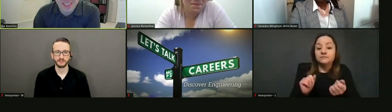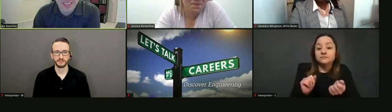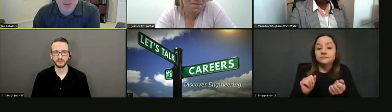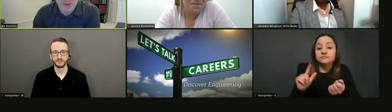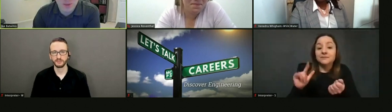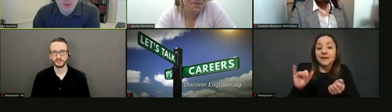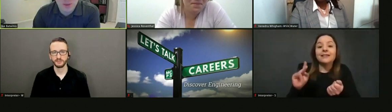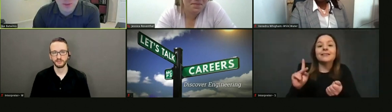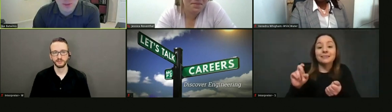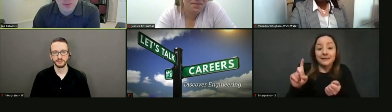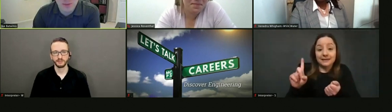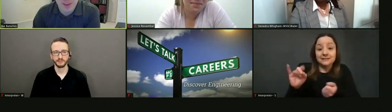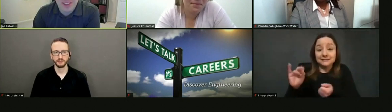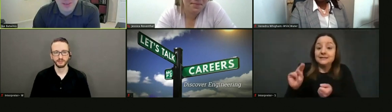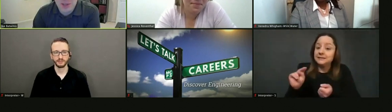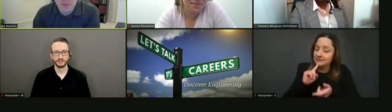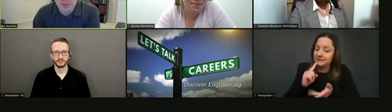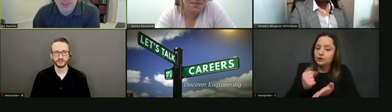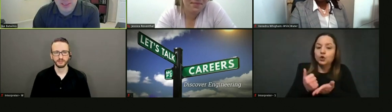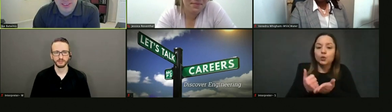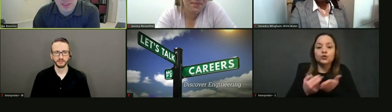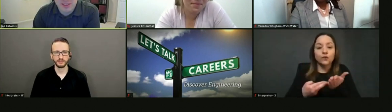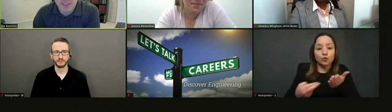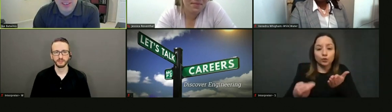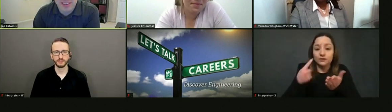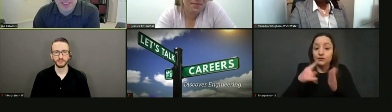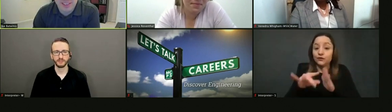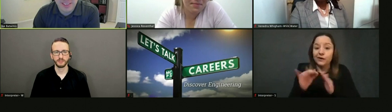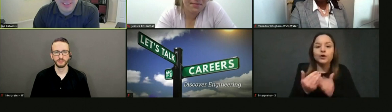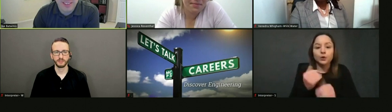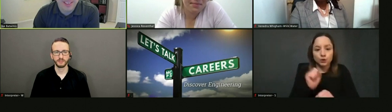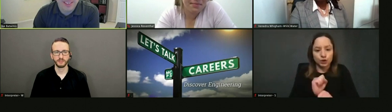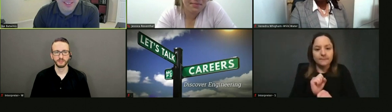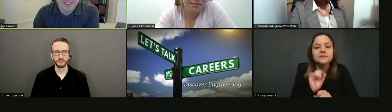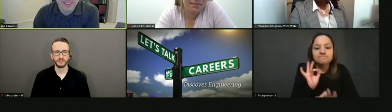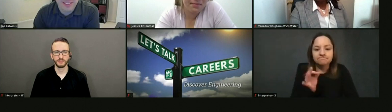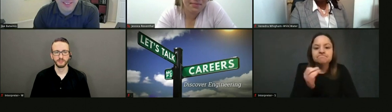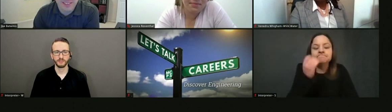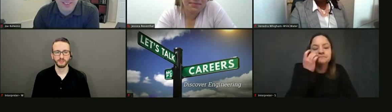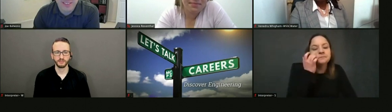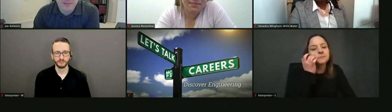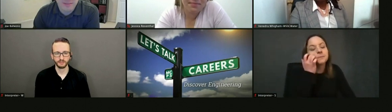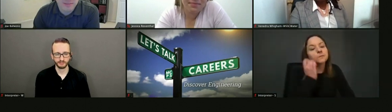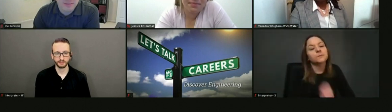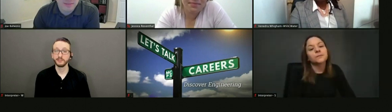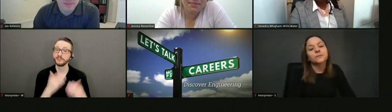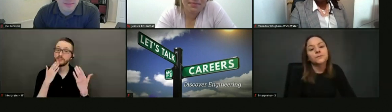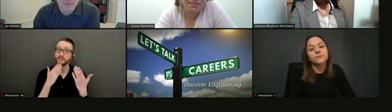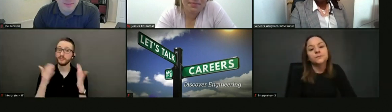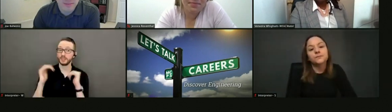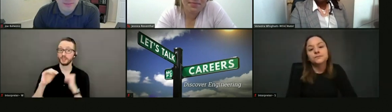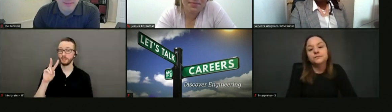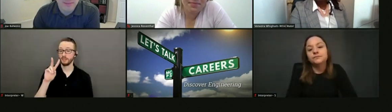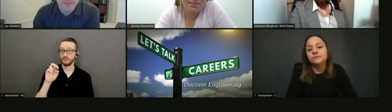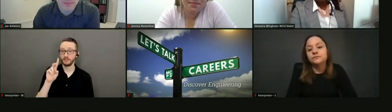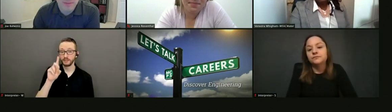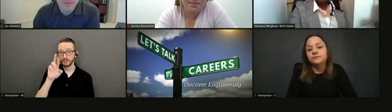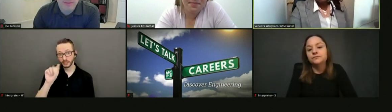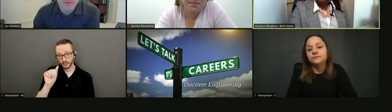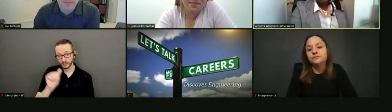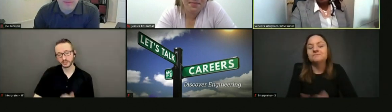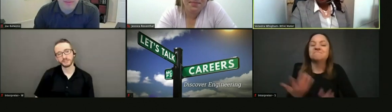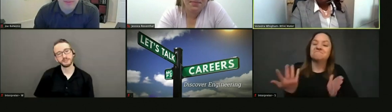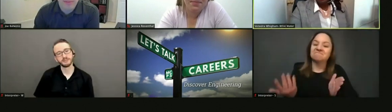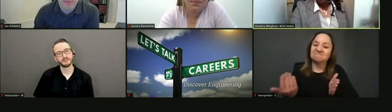LinkedIn is a useful resource for finding new jobs, certainly. Thank you. And Venedra?